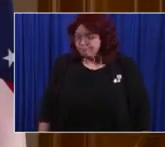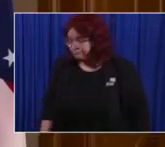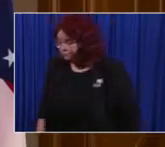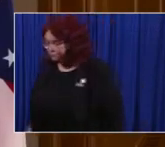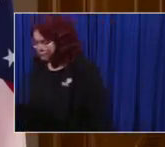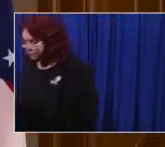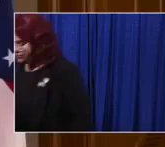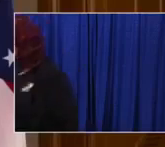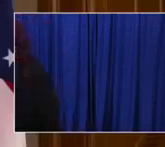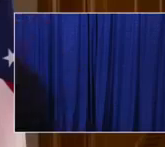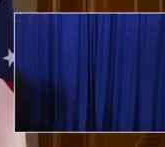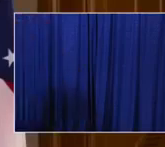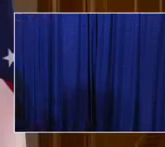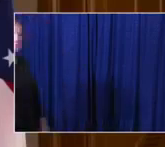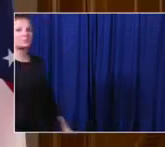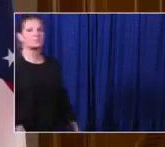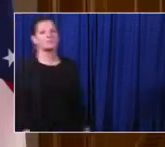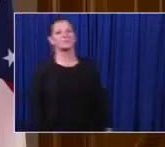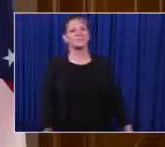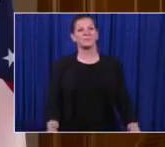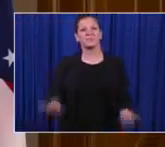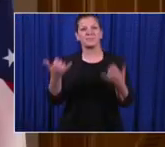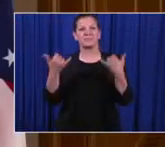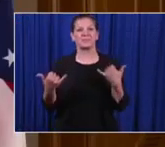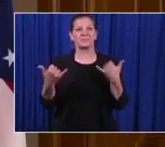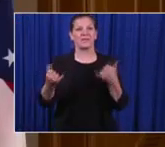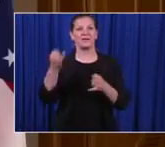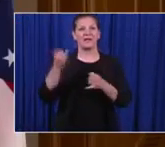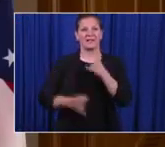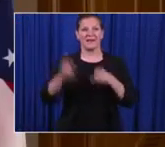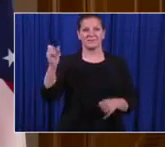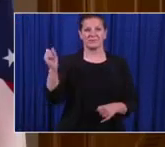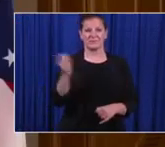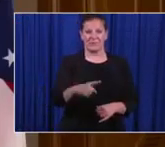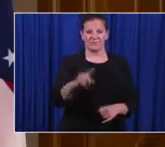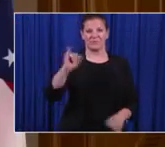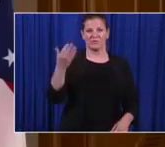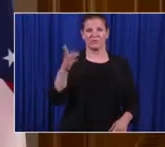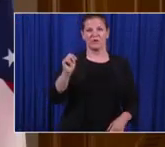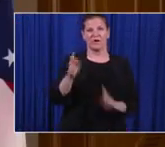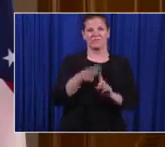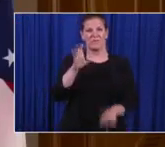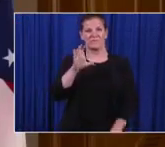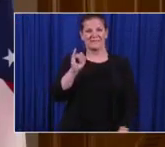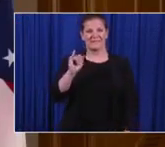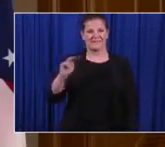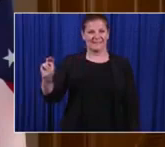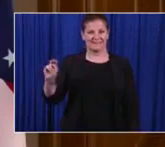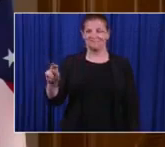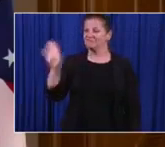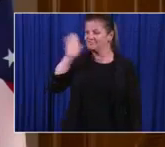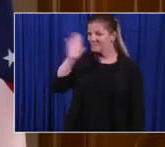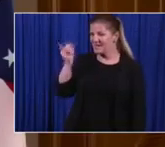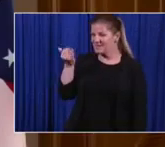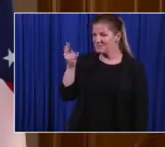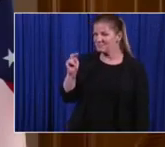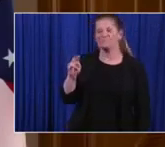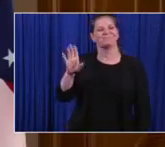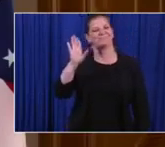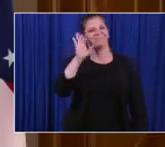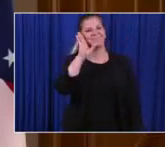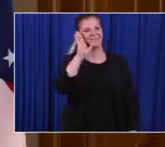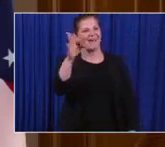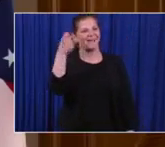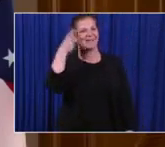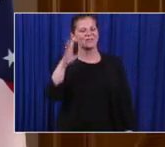Governor, next question is the last question today, and it belongs to John London of WLWT in Cincinnati. Hey, John. Hi, Governor. I'm